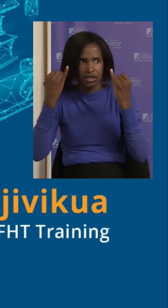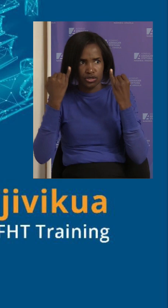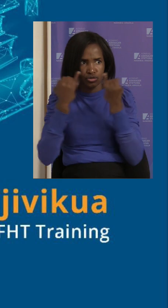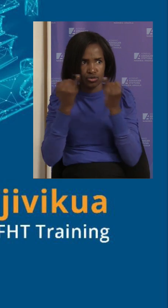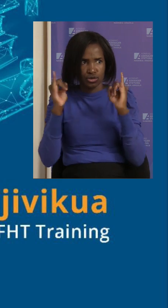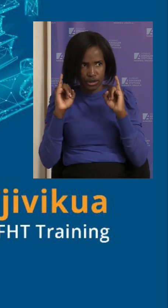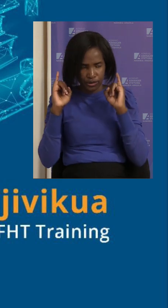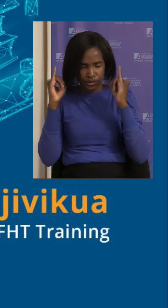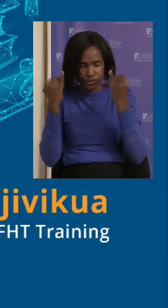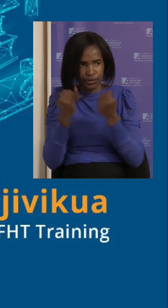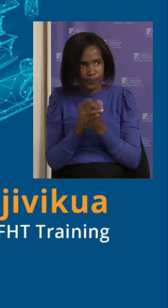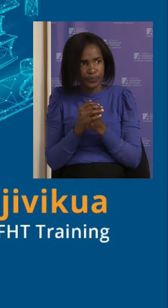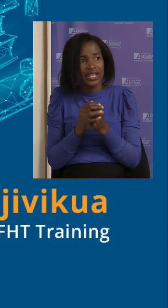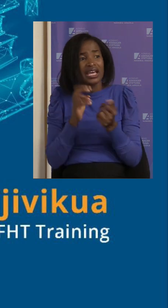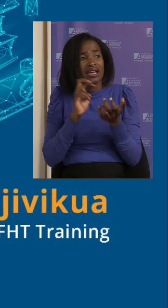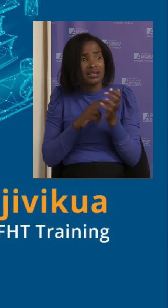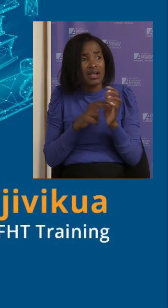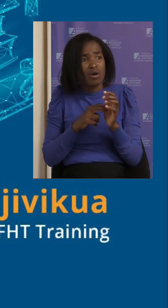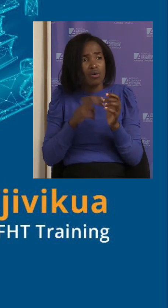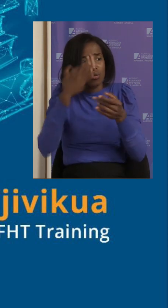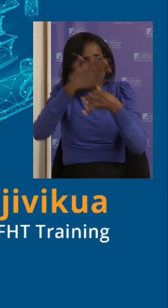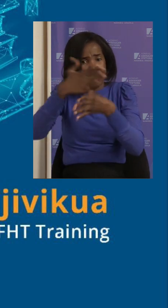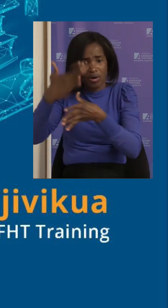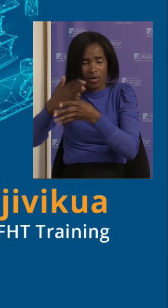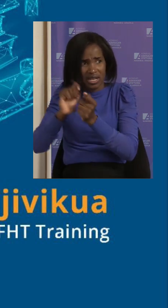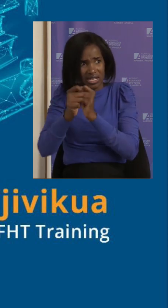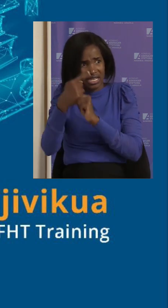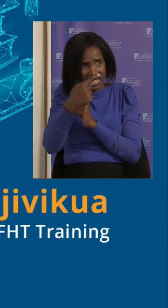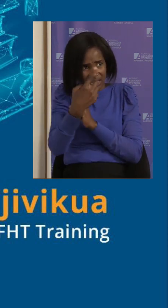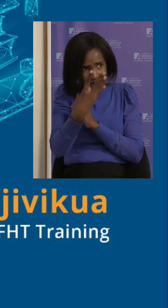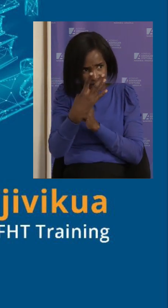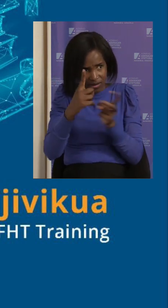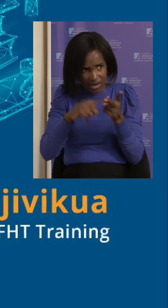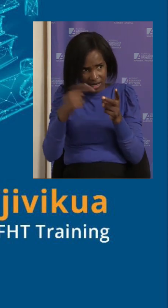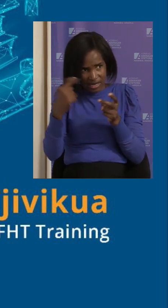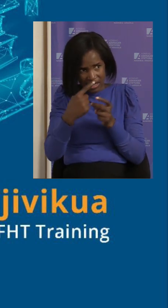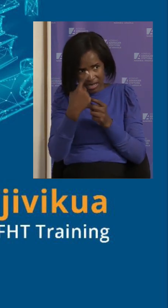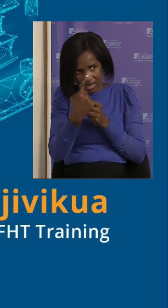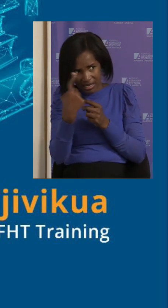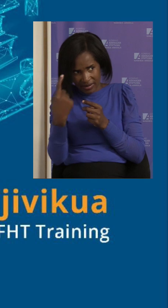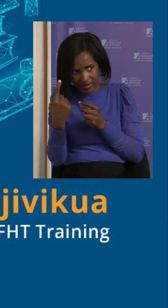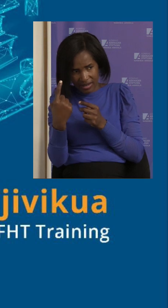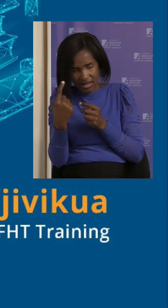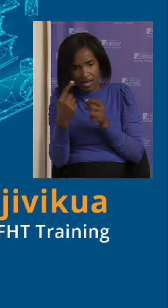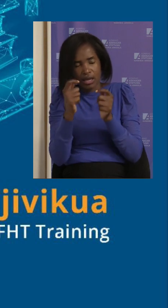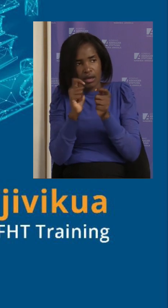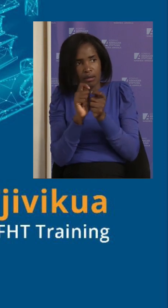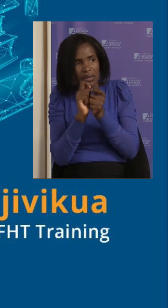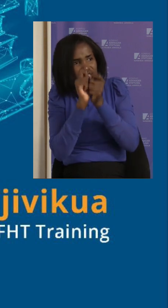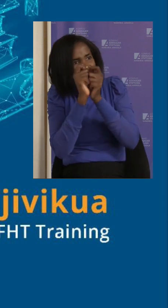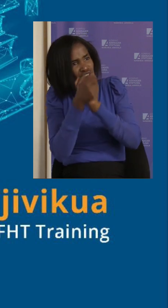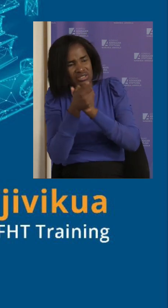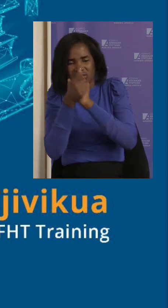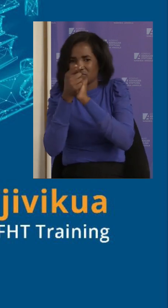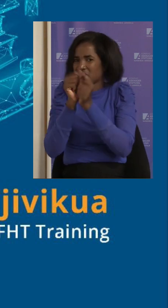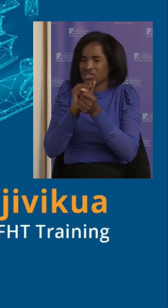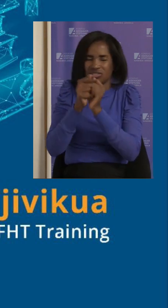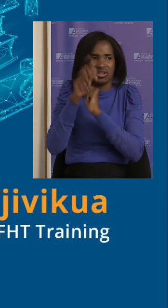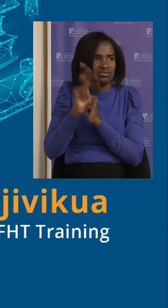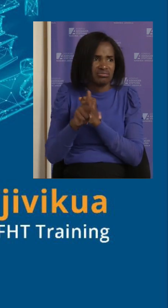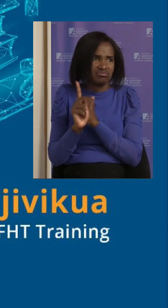operational changes at grade 4 and 11 levels must be recrafted and